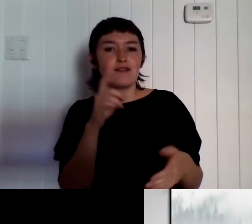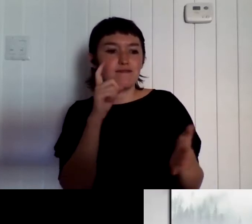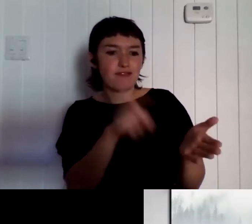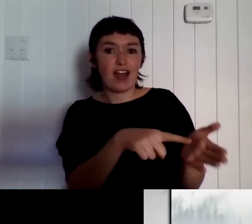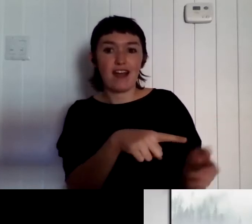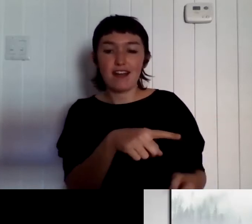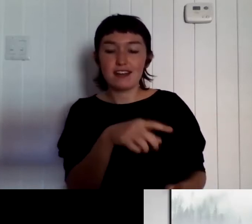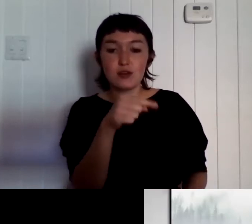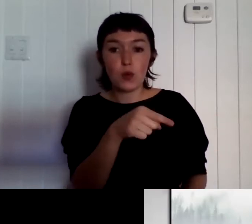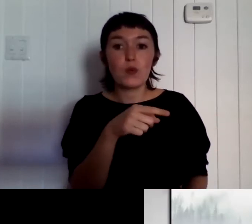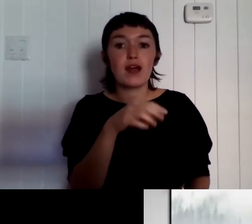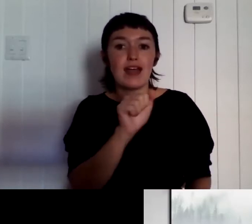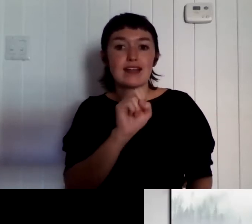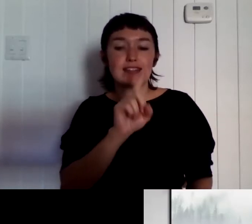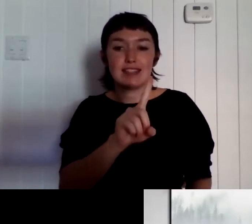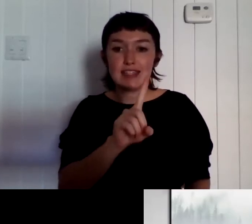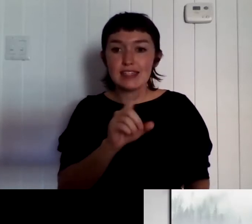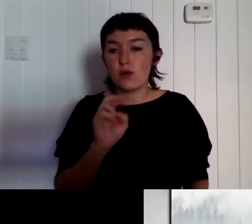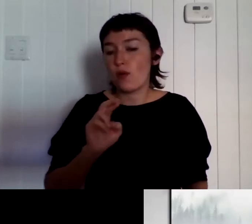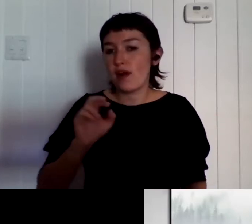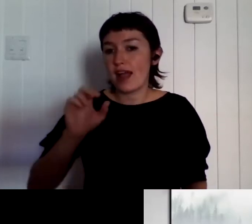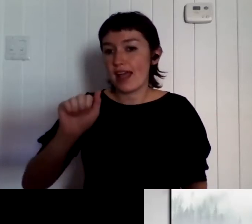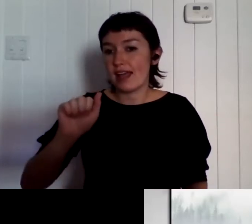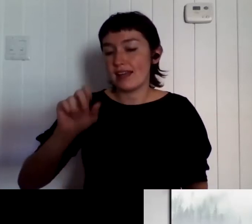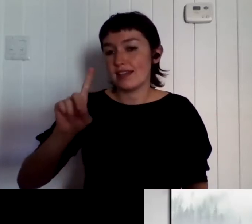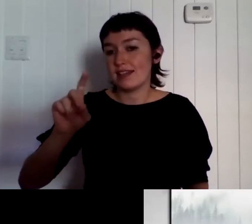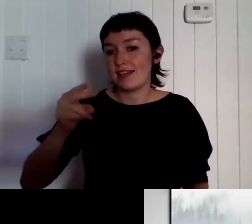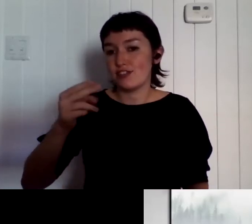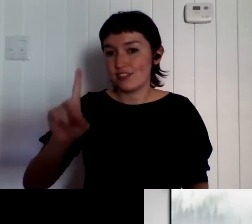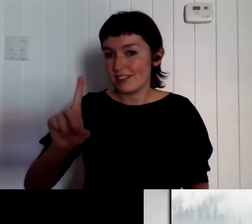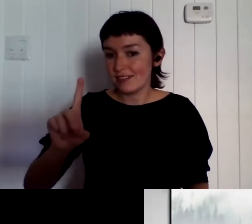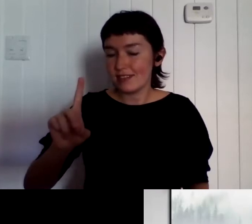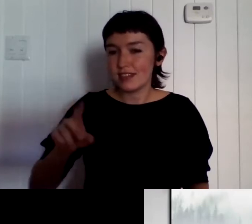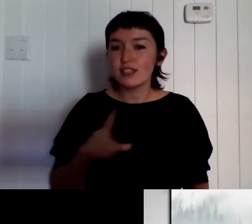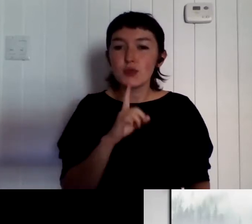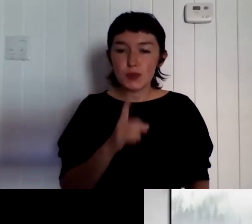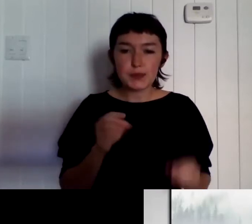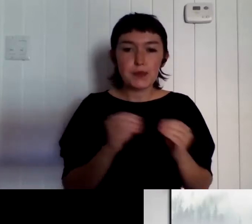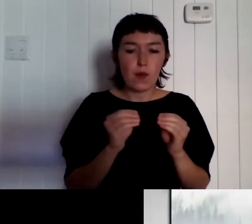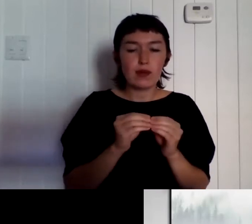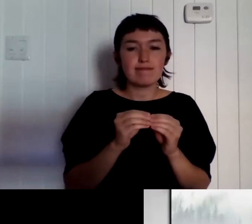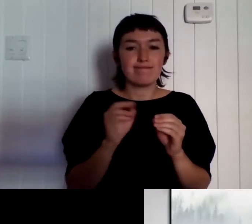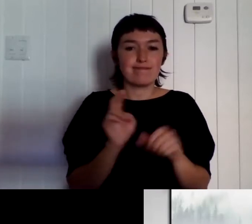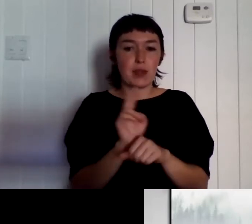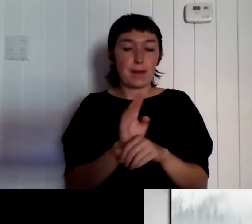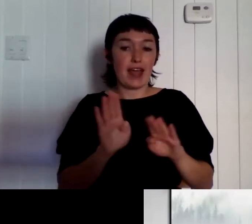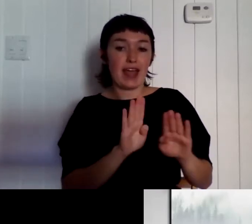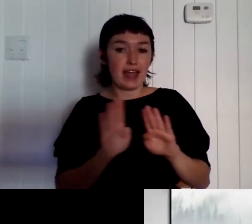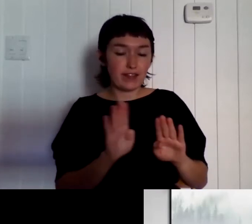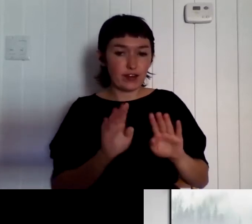or not. And it's really more through the behavioral assessments that we do that you would be able to make that sort